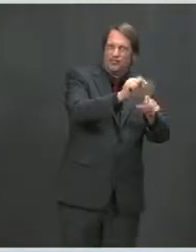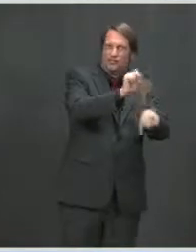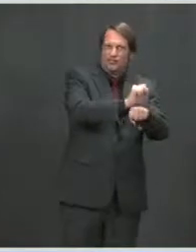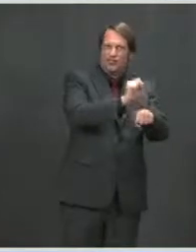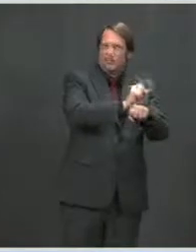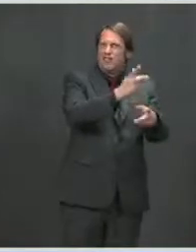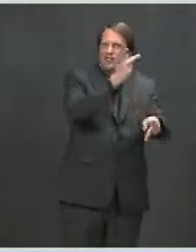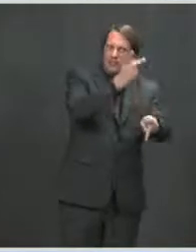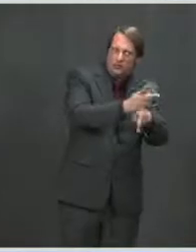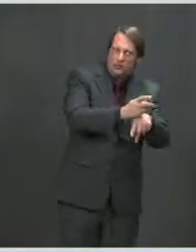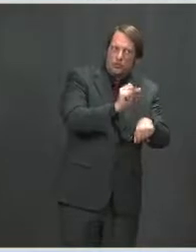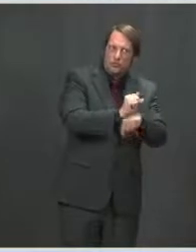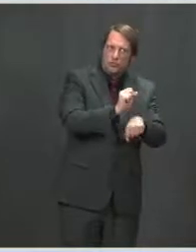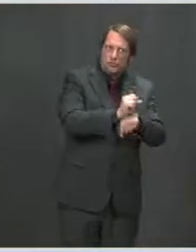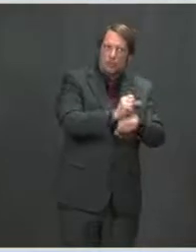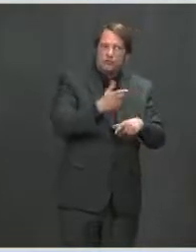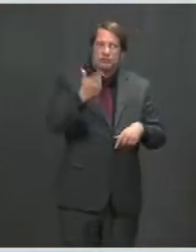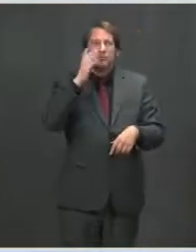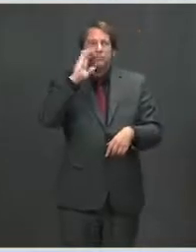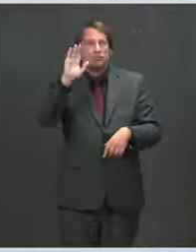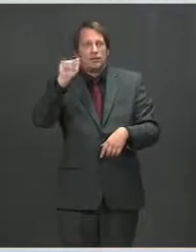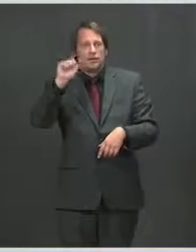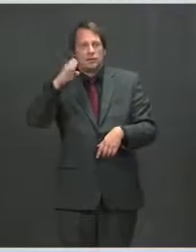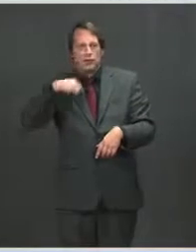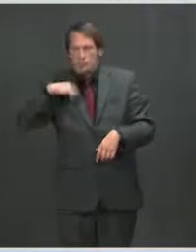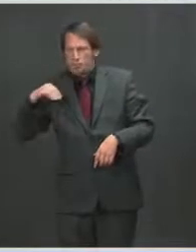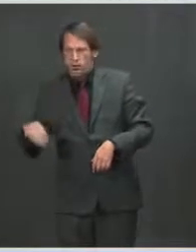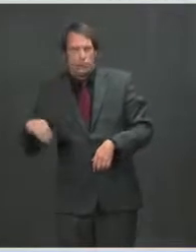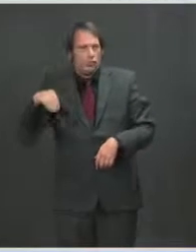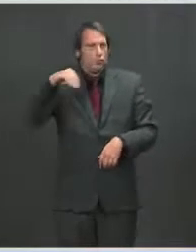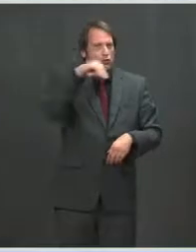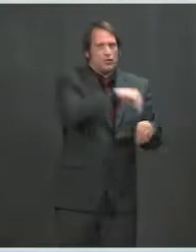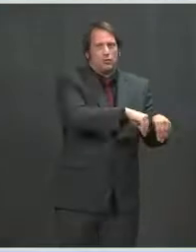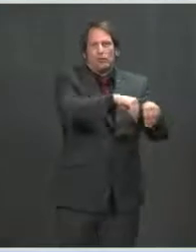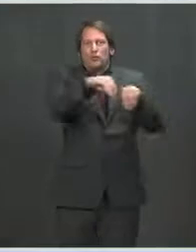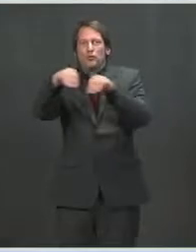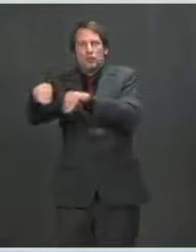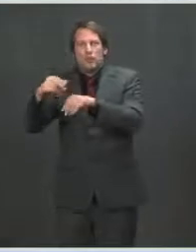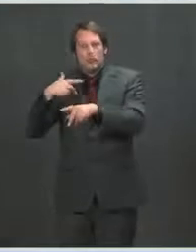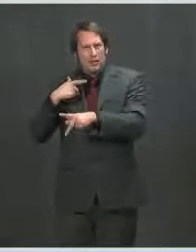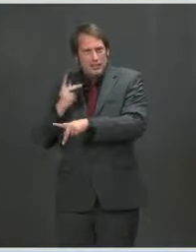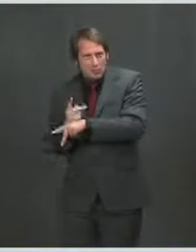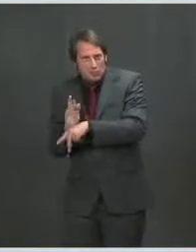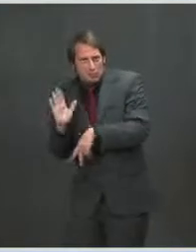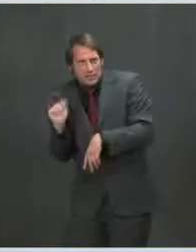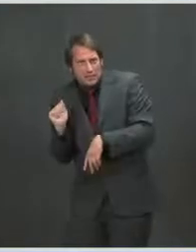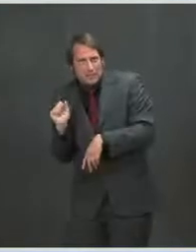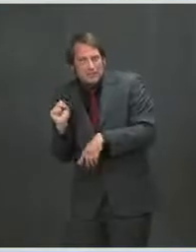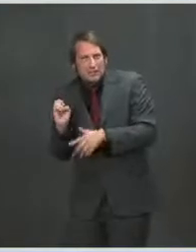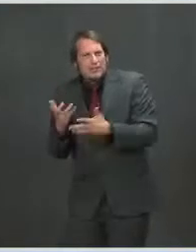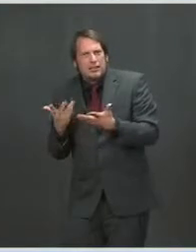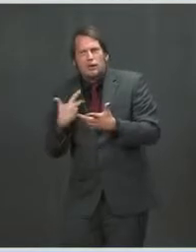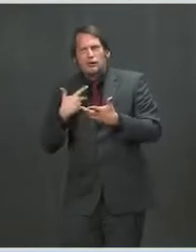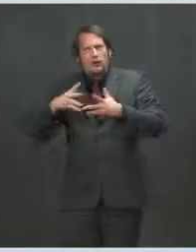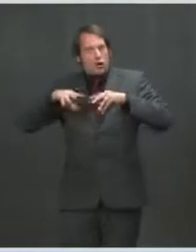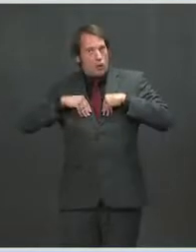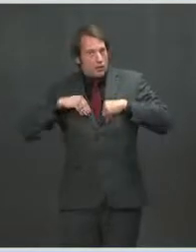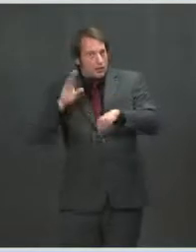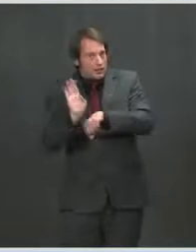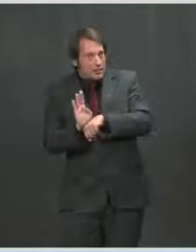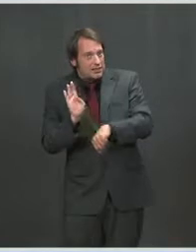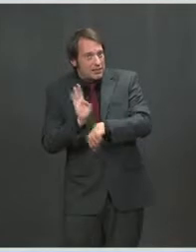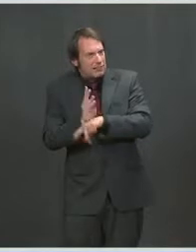from base to base or owning your own businesses. And we need to make sure that you can get